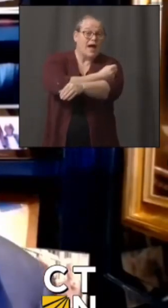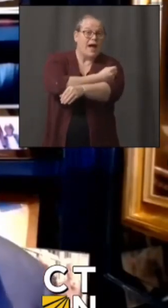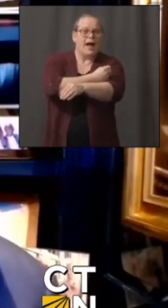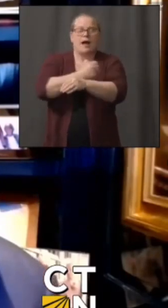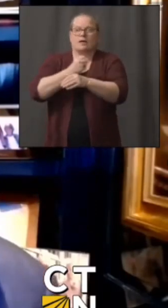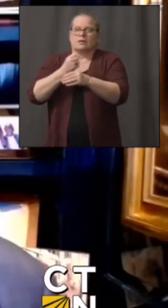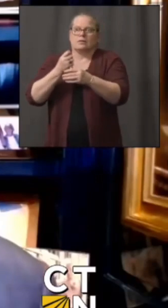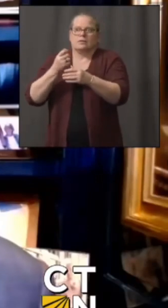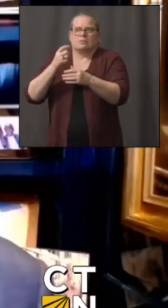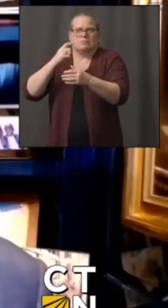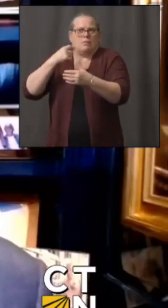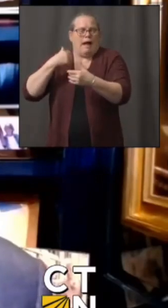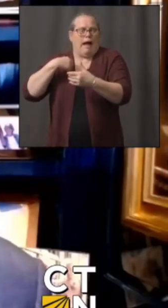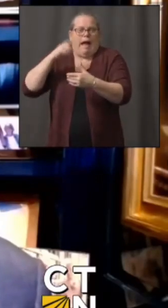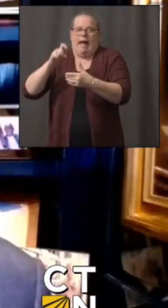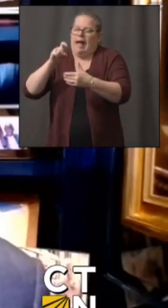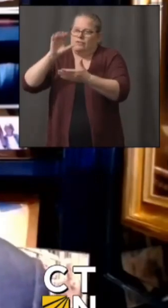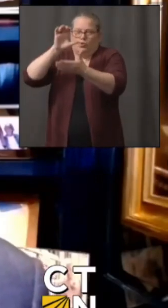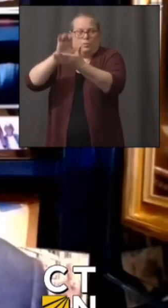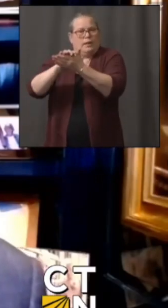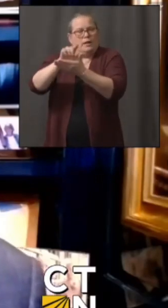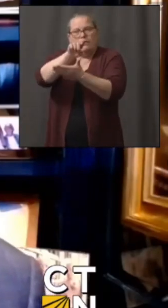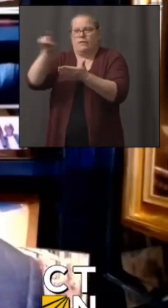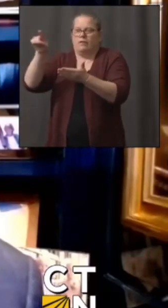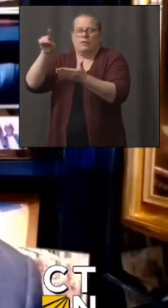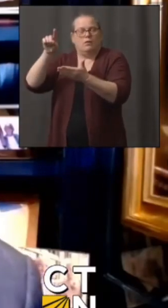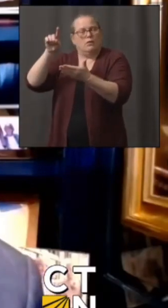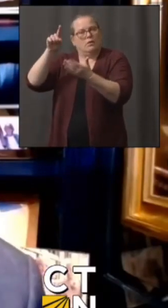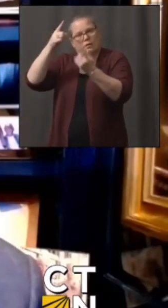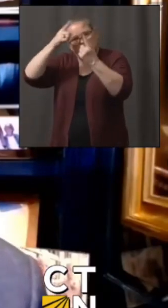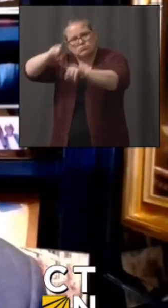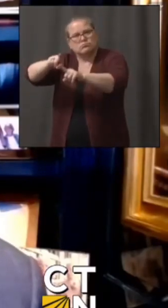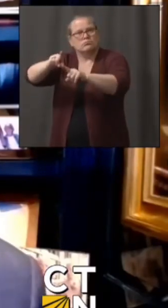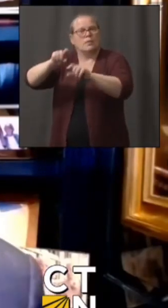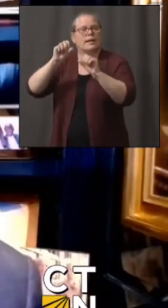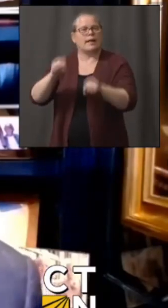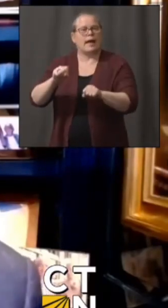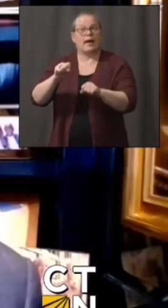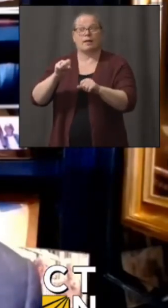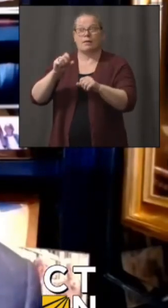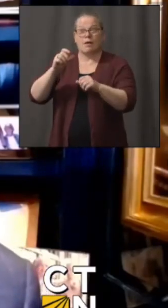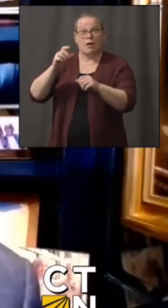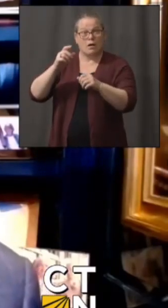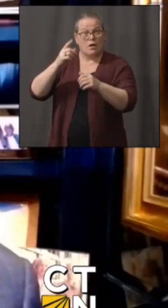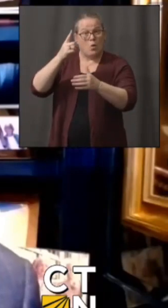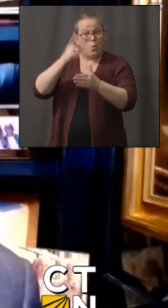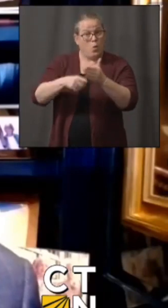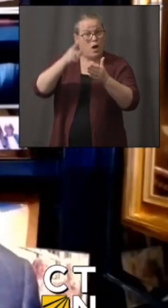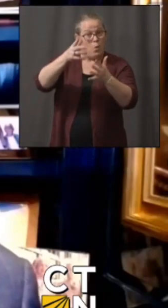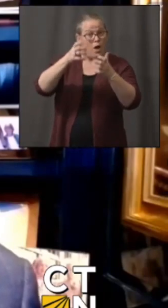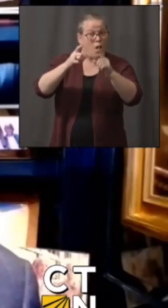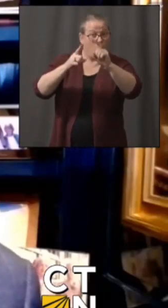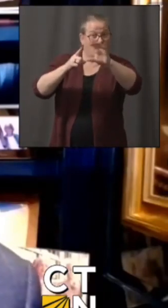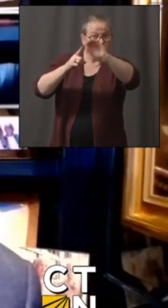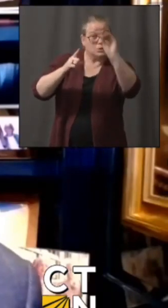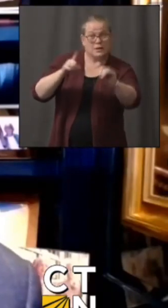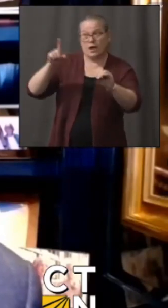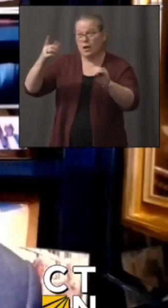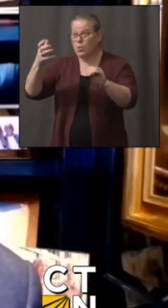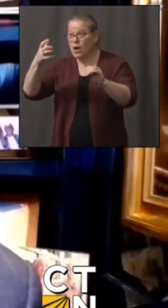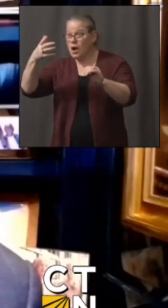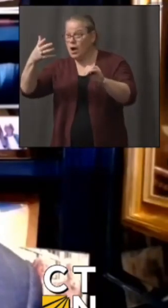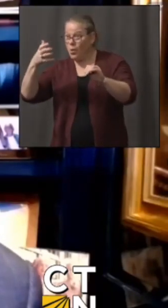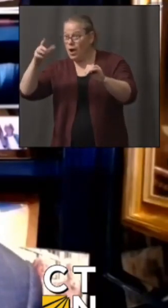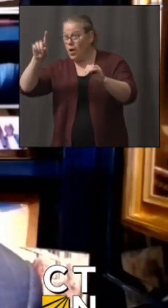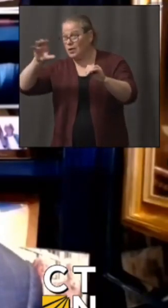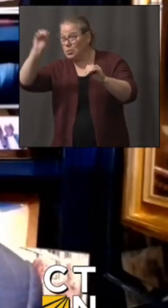not everything the Democratic House of Representatives wanted, but enough to get the job done. Our economy is really at risk and our health systems